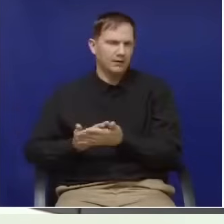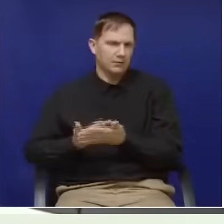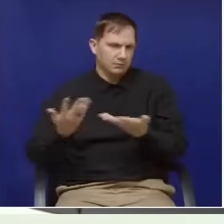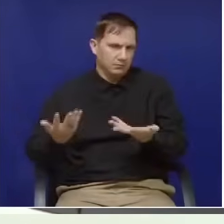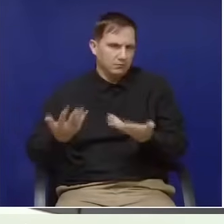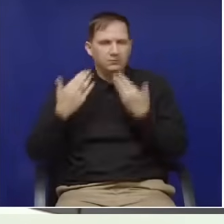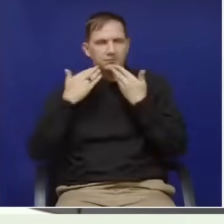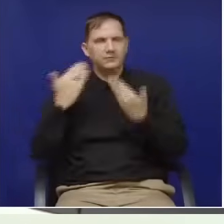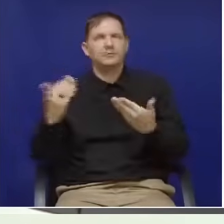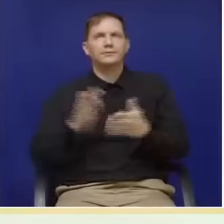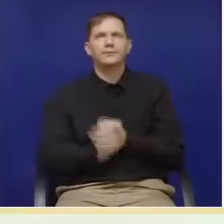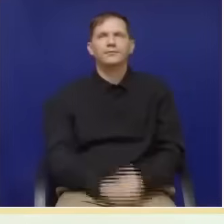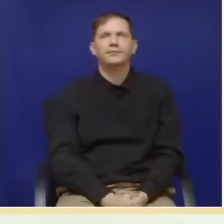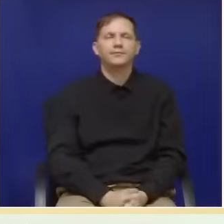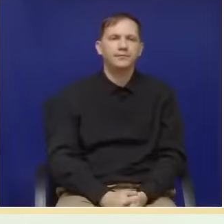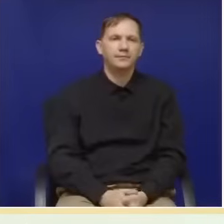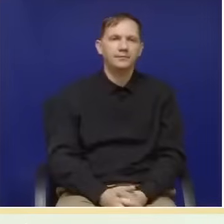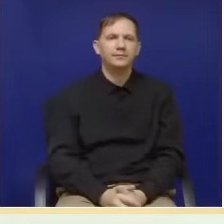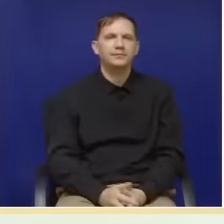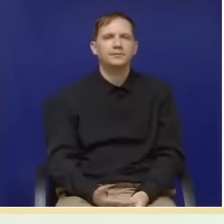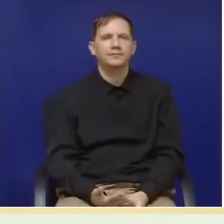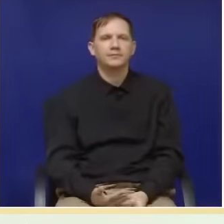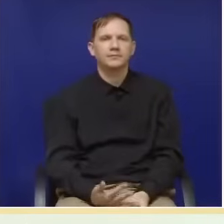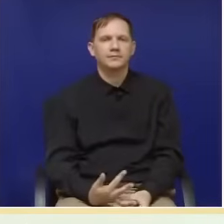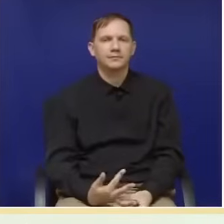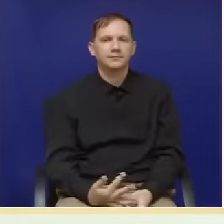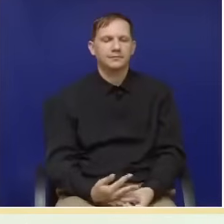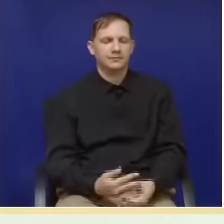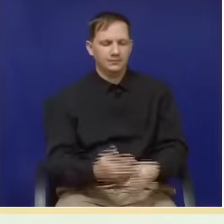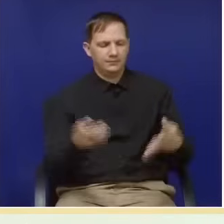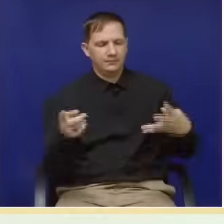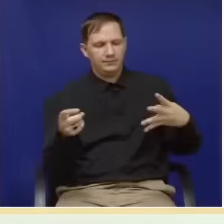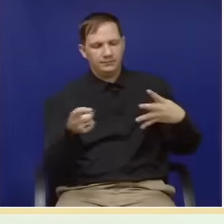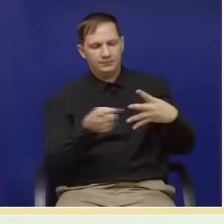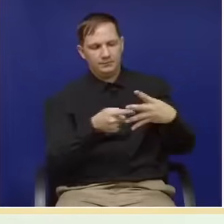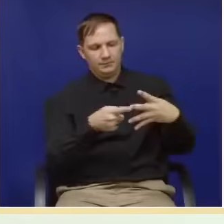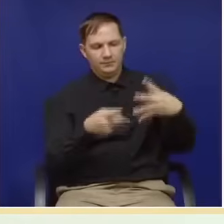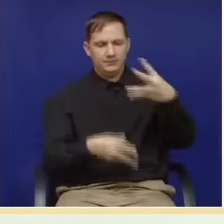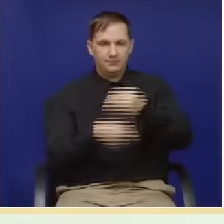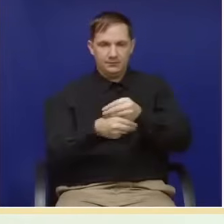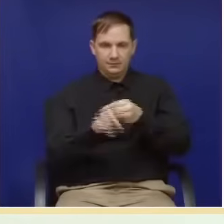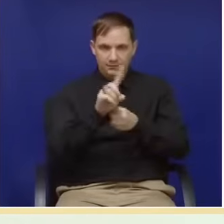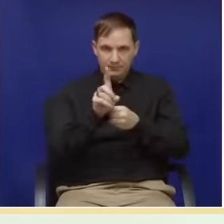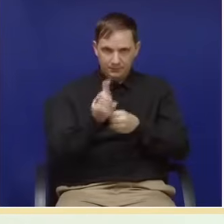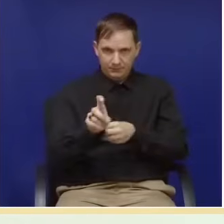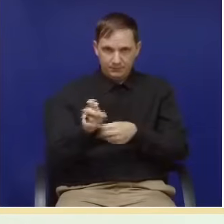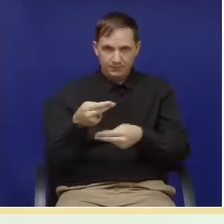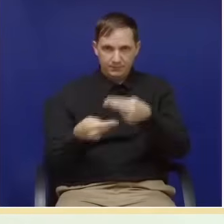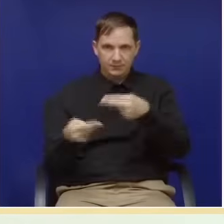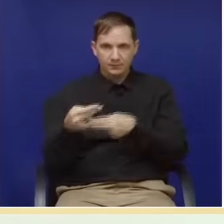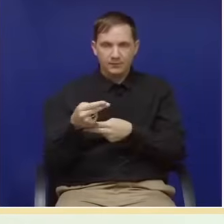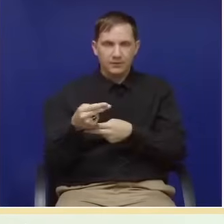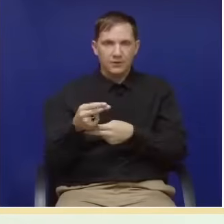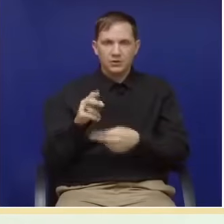much. Thank you. The second supplementary question will be asked by Honorable